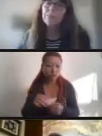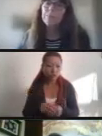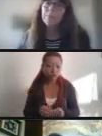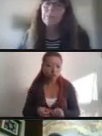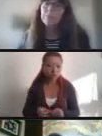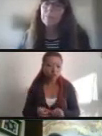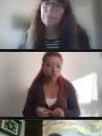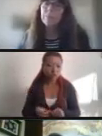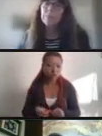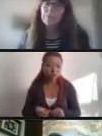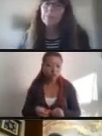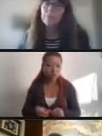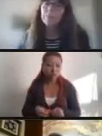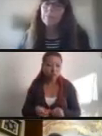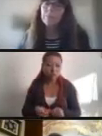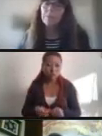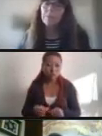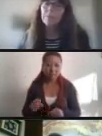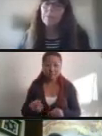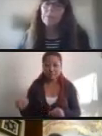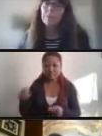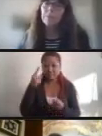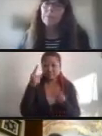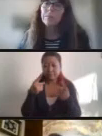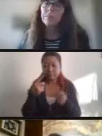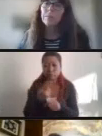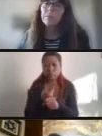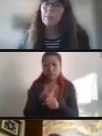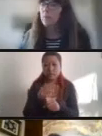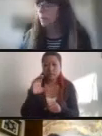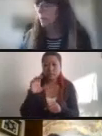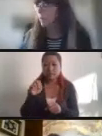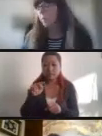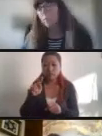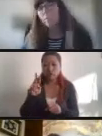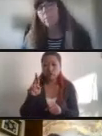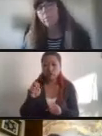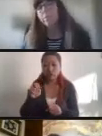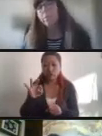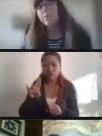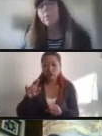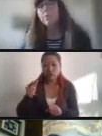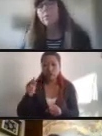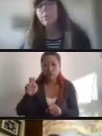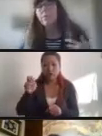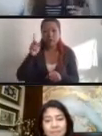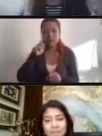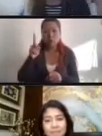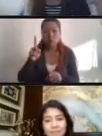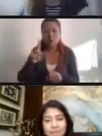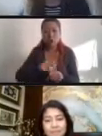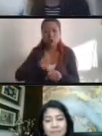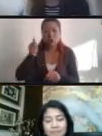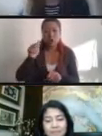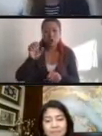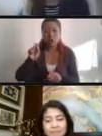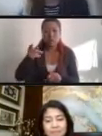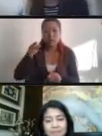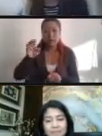Are y'all thinking about using a centrifuge for use for long duration space flight? And wouldn't